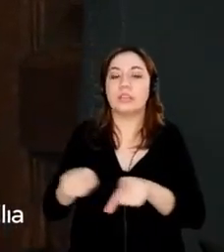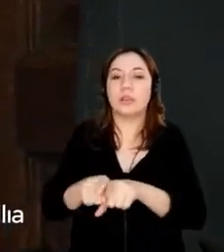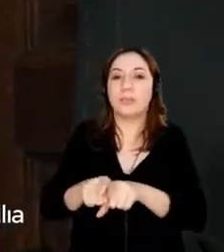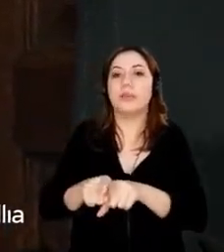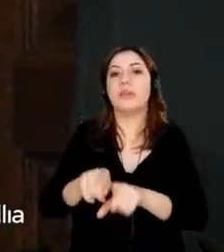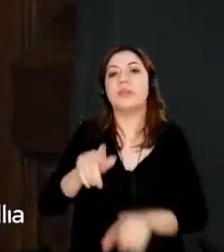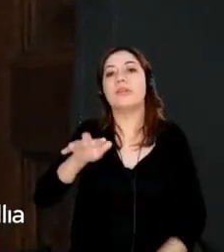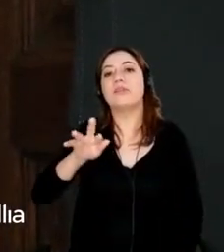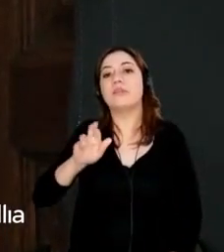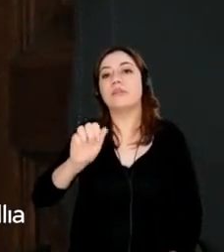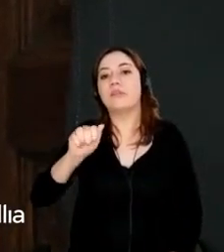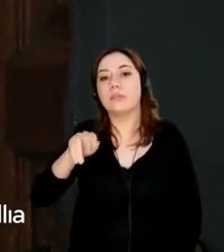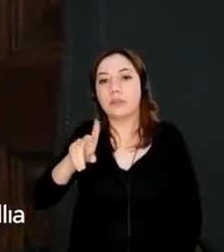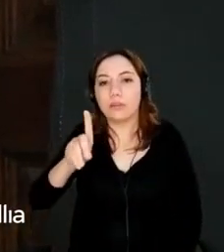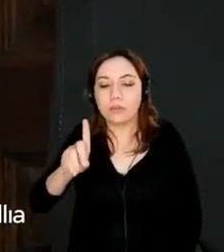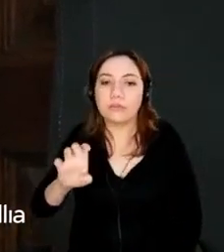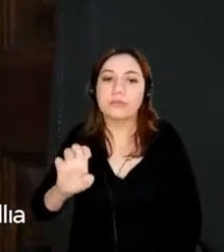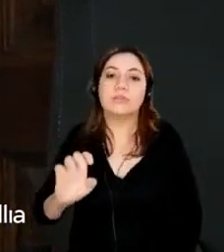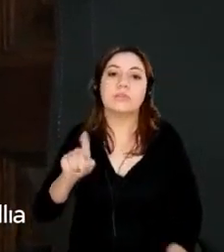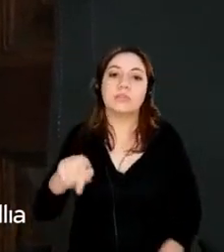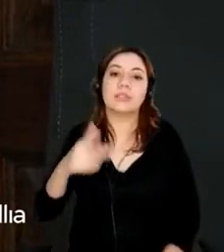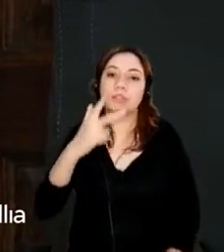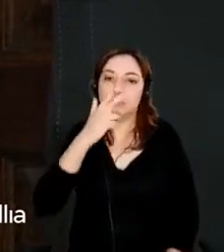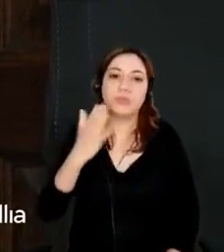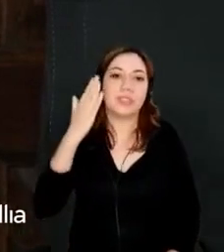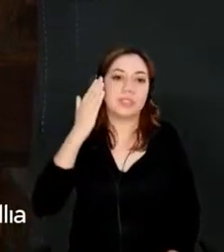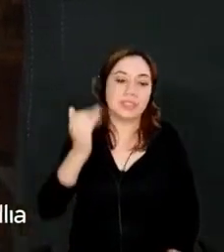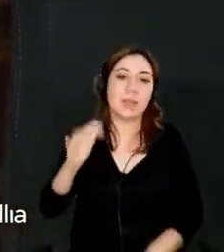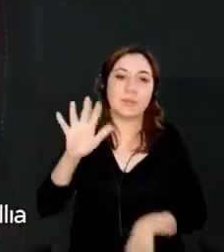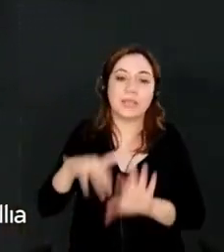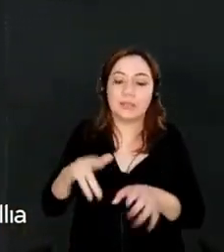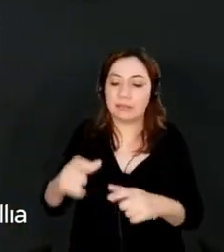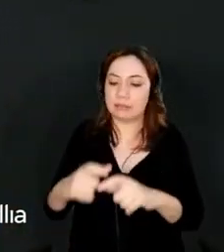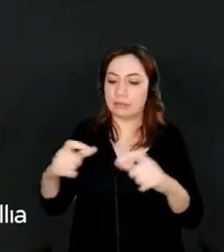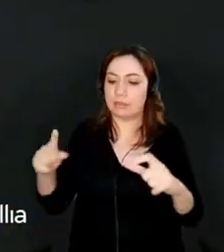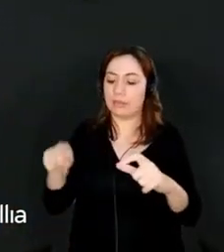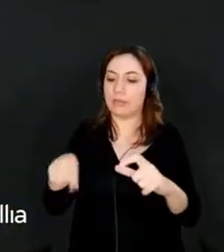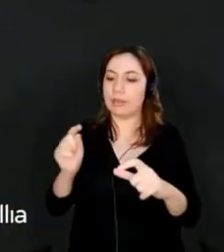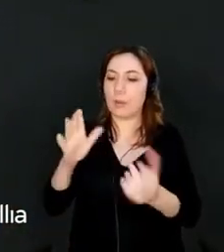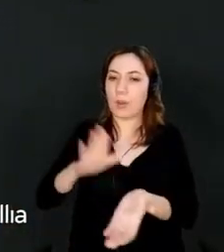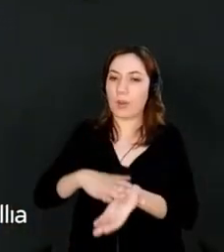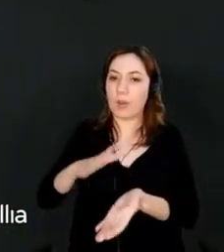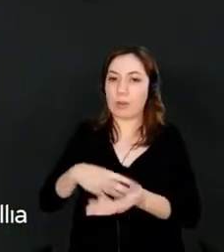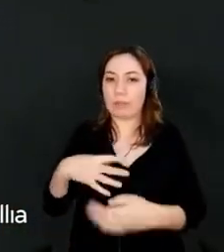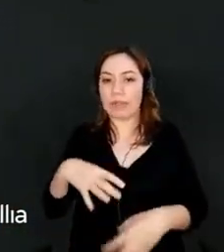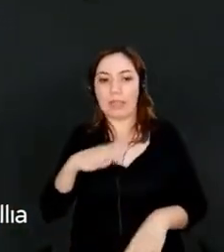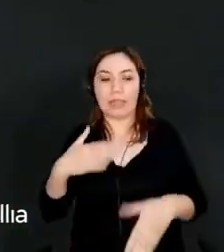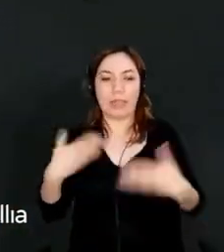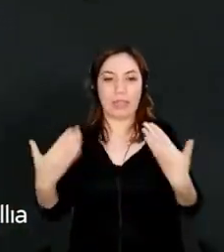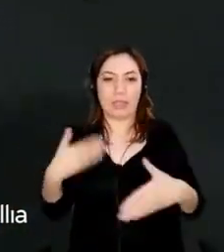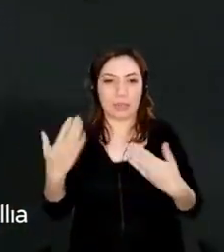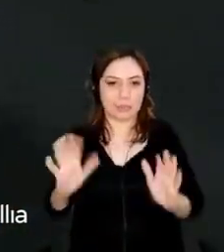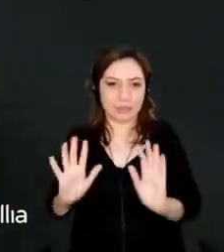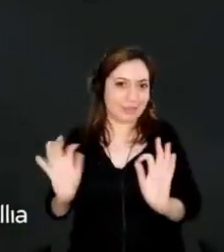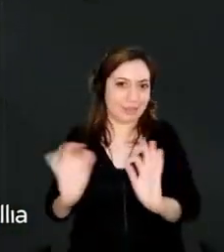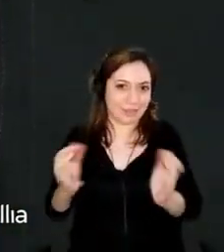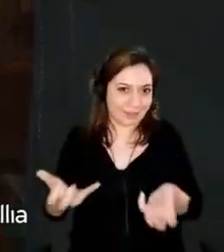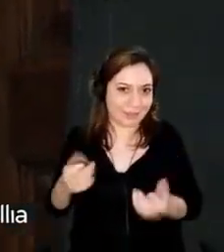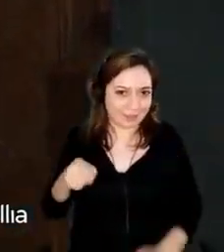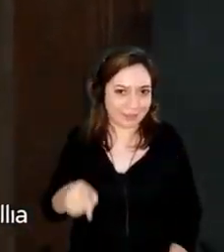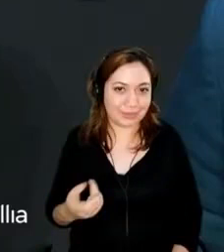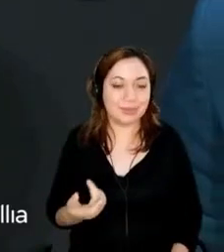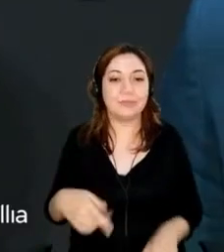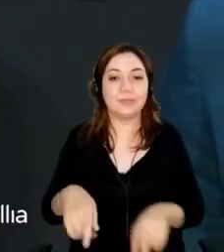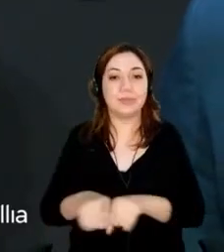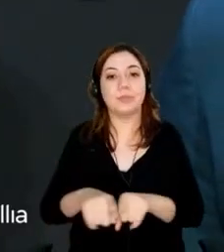when there's an unwarranted charge. George is going to share more about that in a moment. Next to George is Michael Ehrman, one of